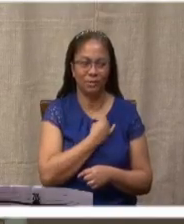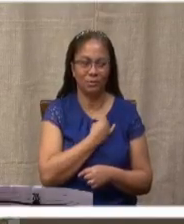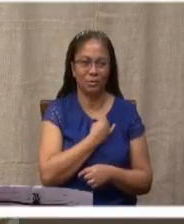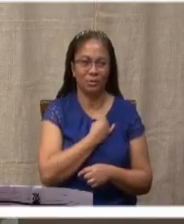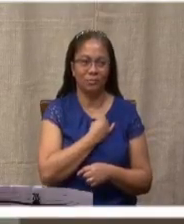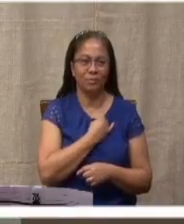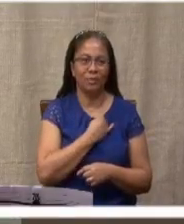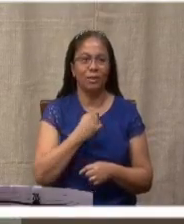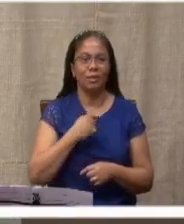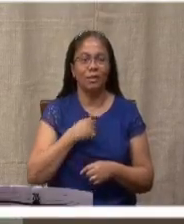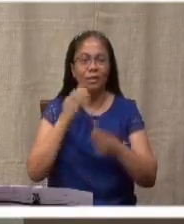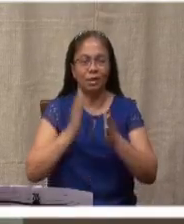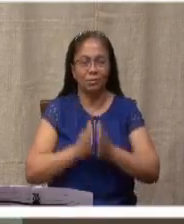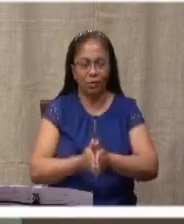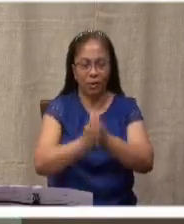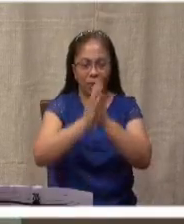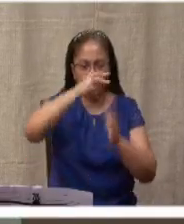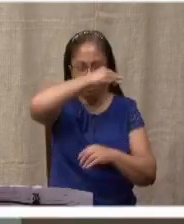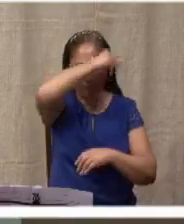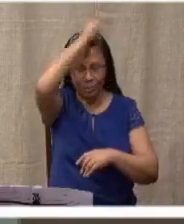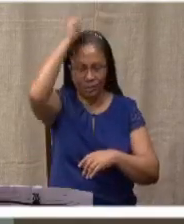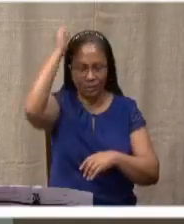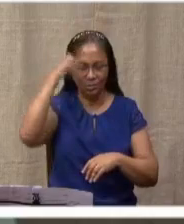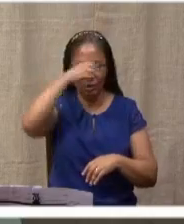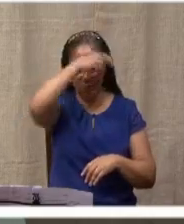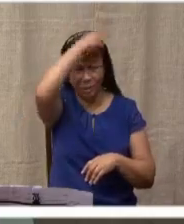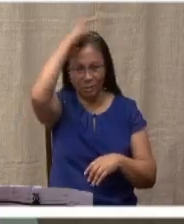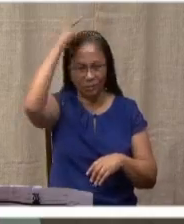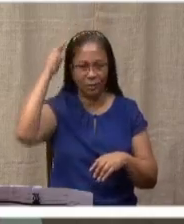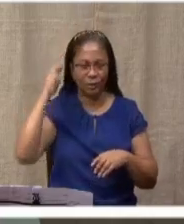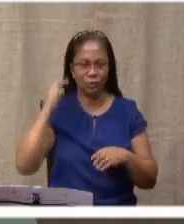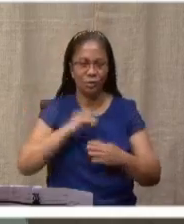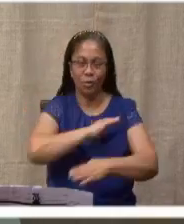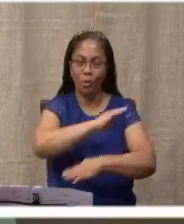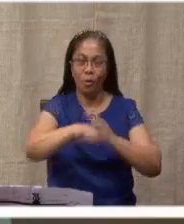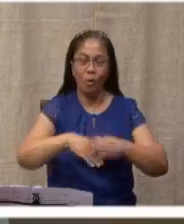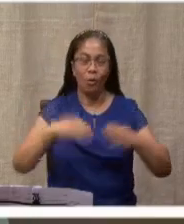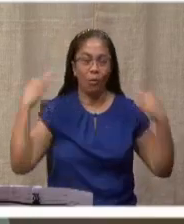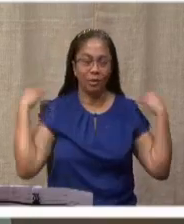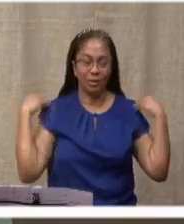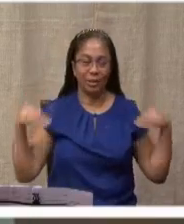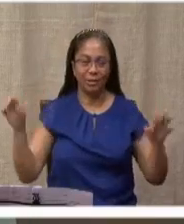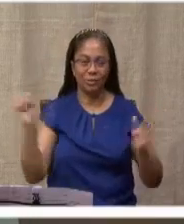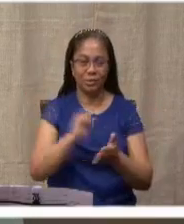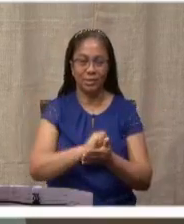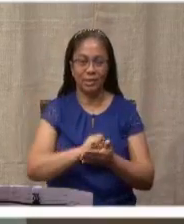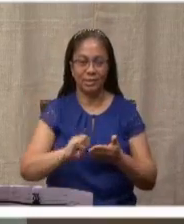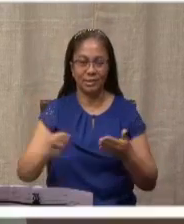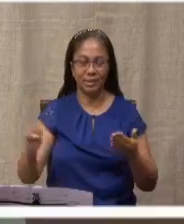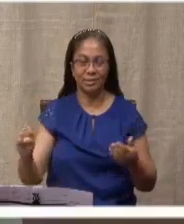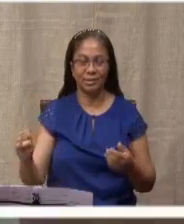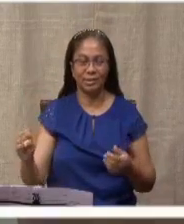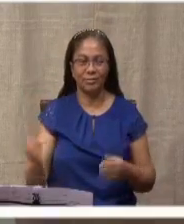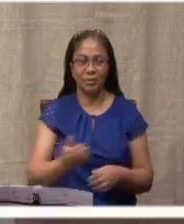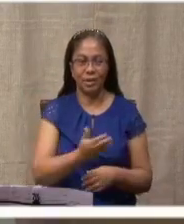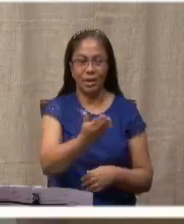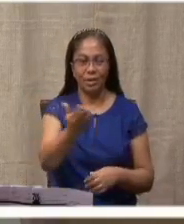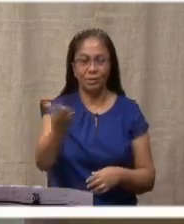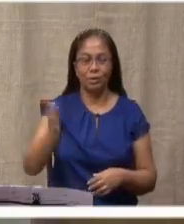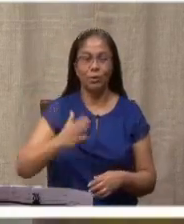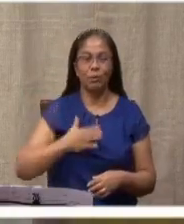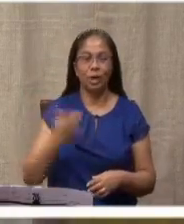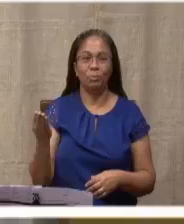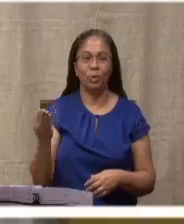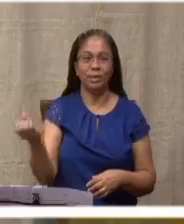grievous fault therefore i ask blessed unto you for the angels and saints